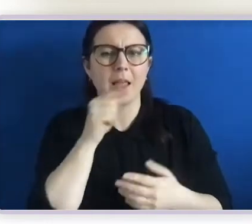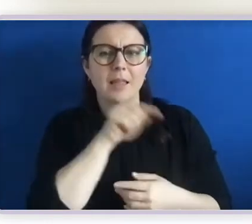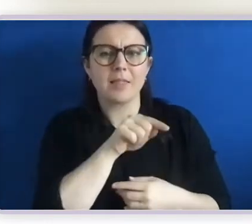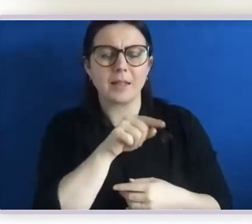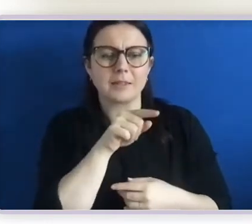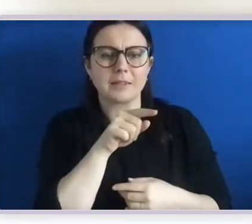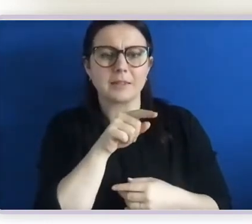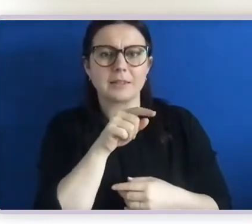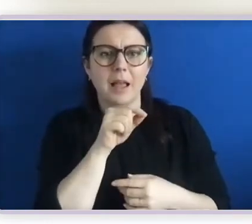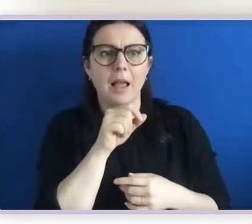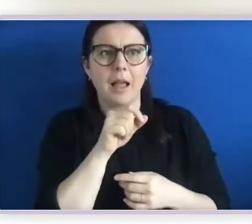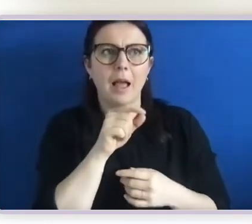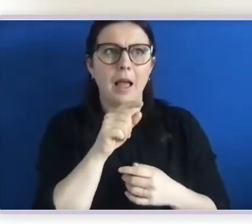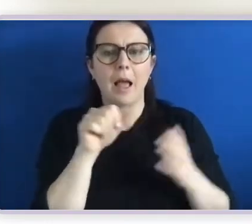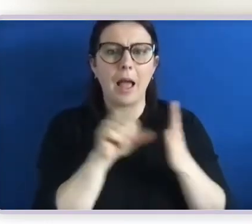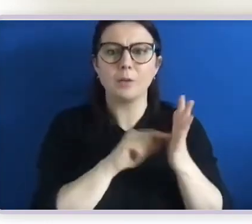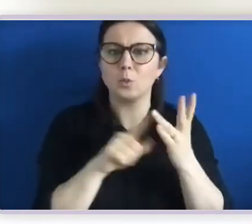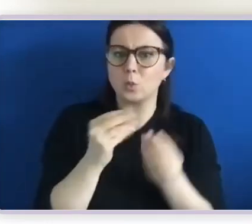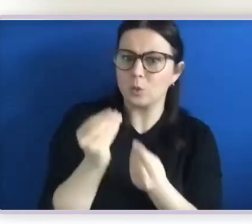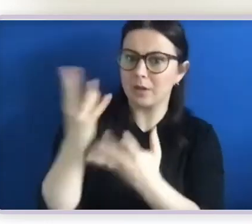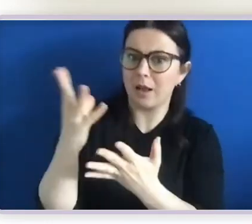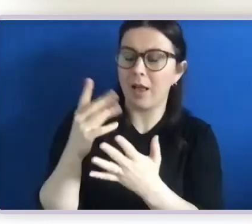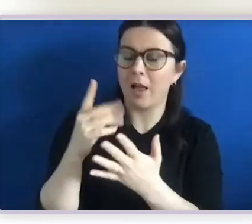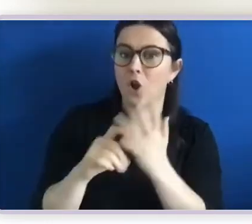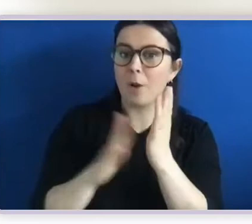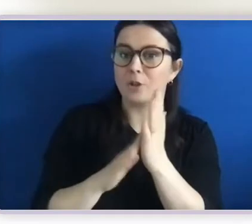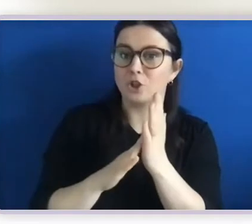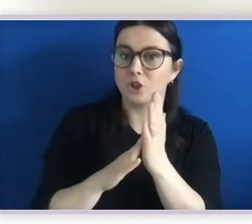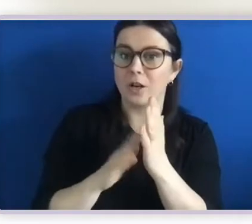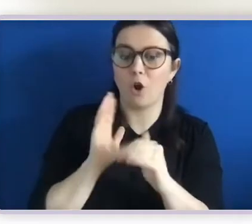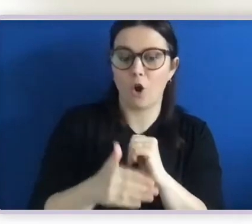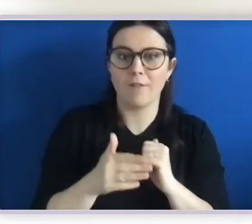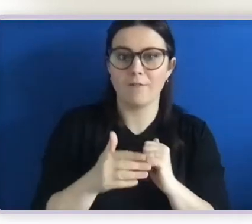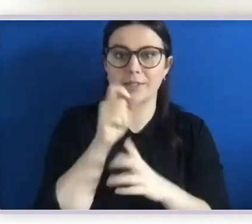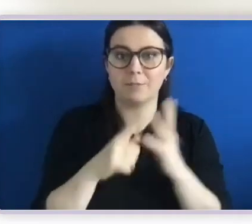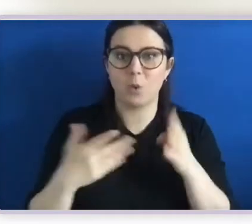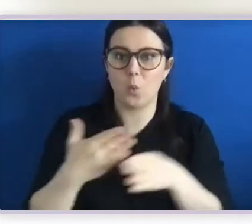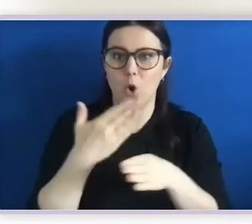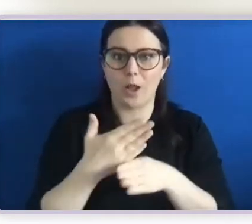the Commission about certain conduct of a disability worker.